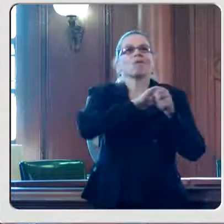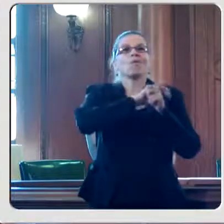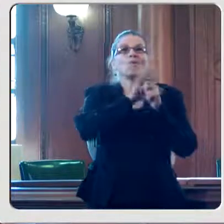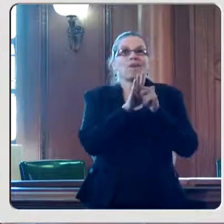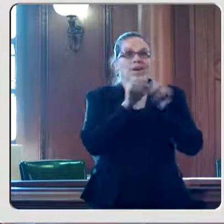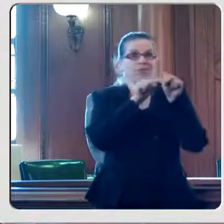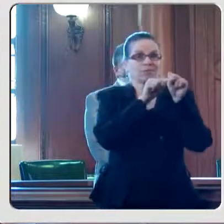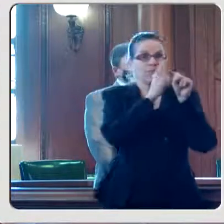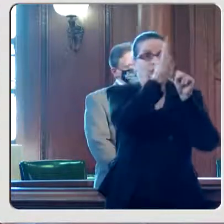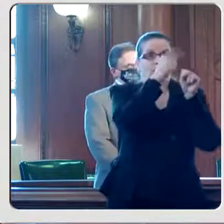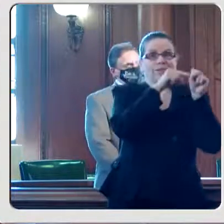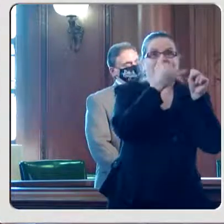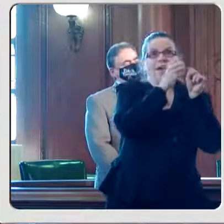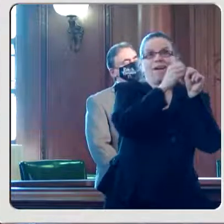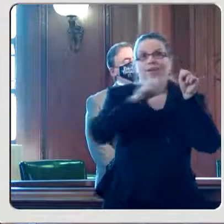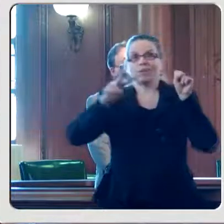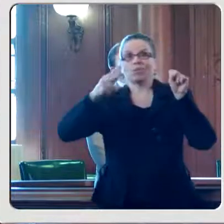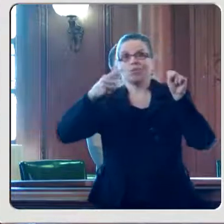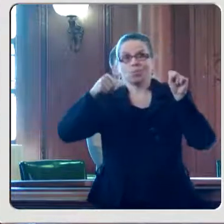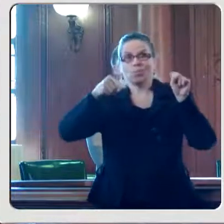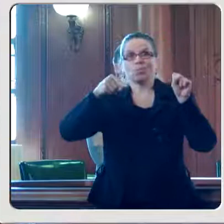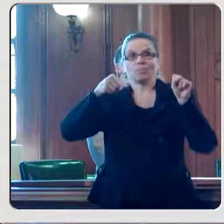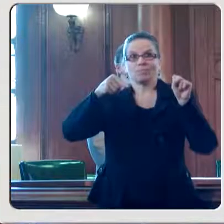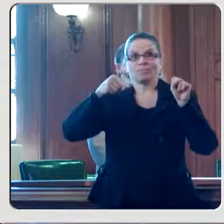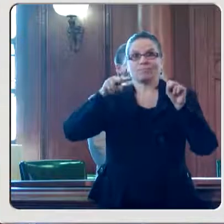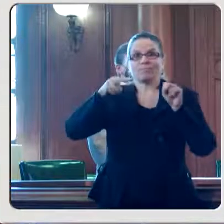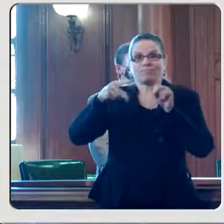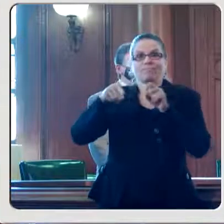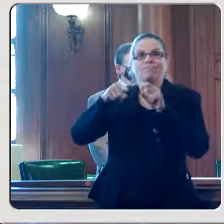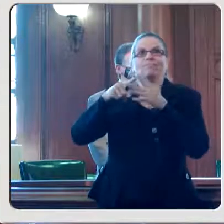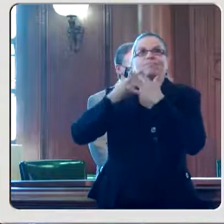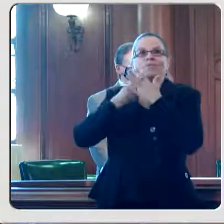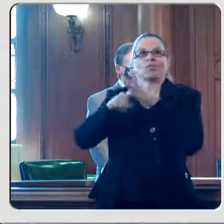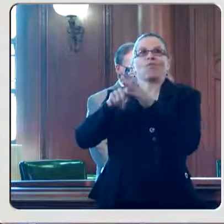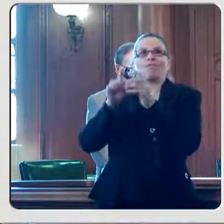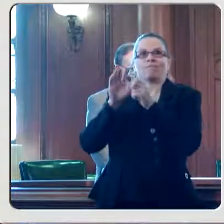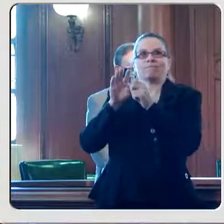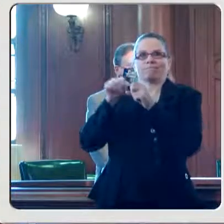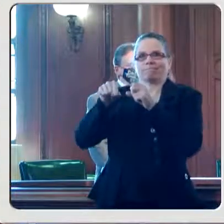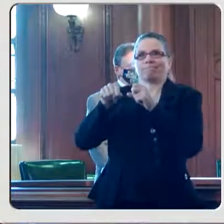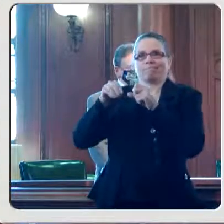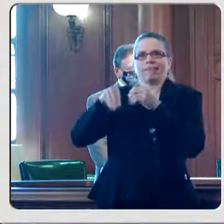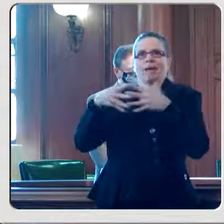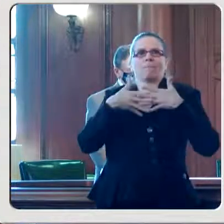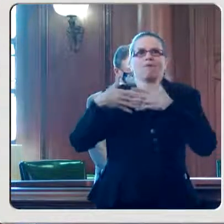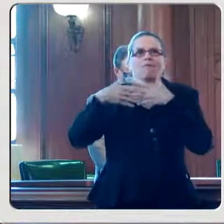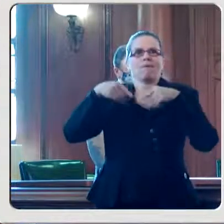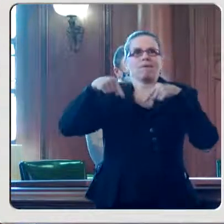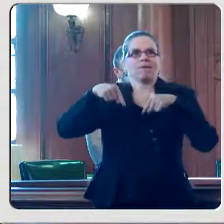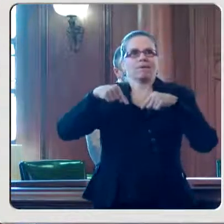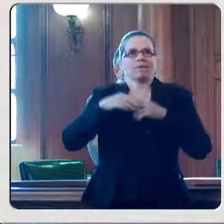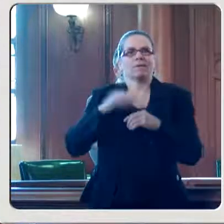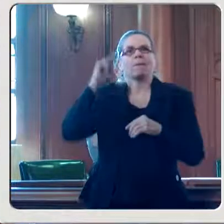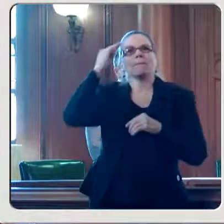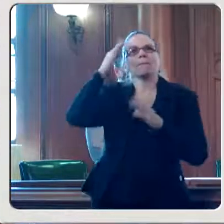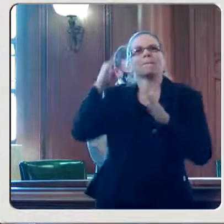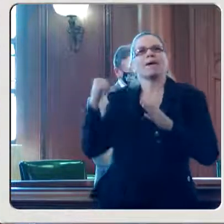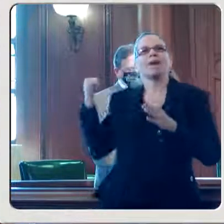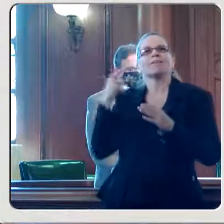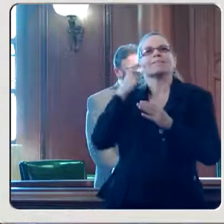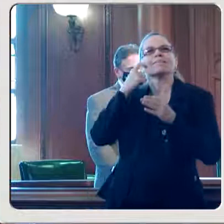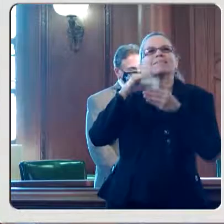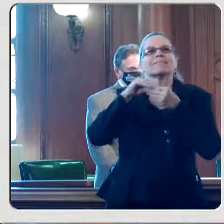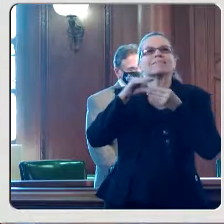the United States in mid-March, he requested an alternative way to collect taxes in the city of Springfield to ensure